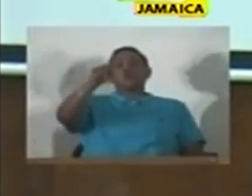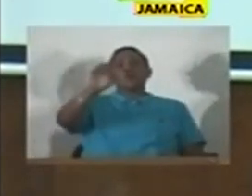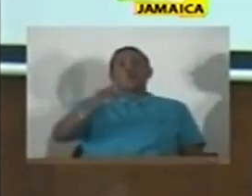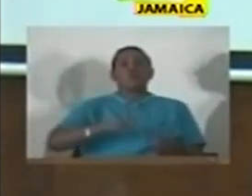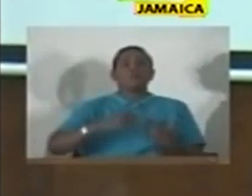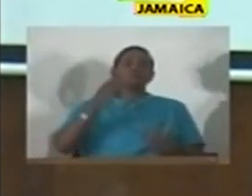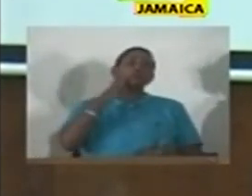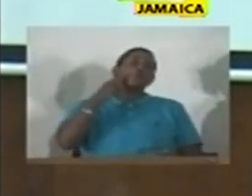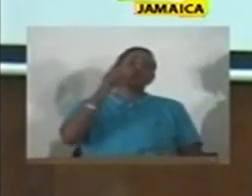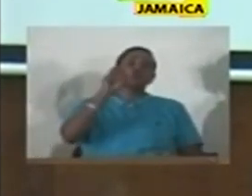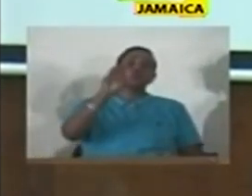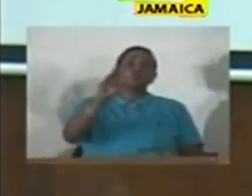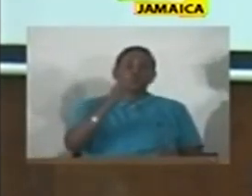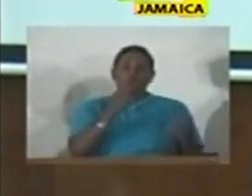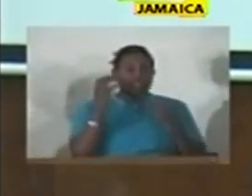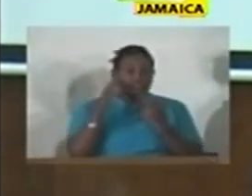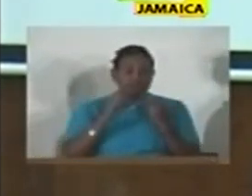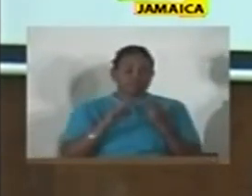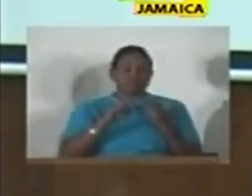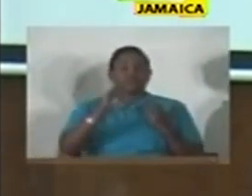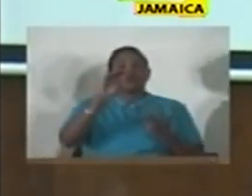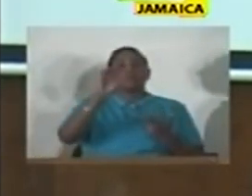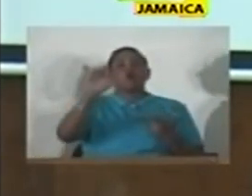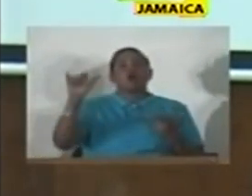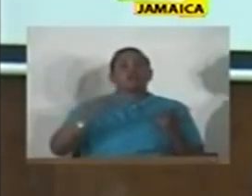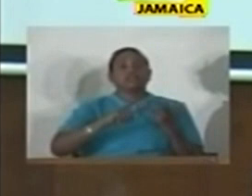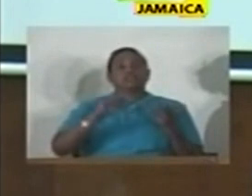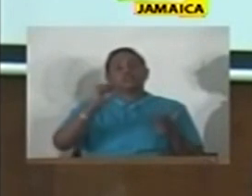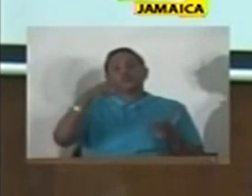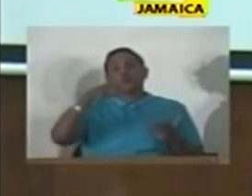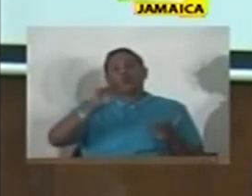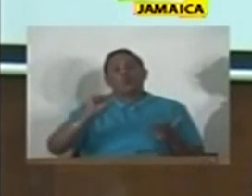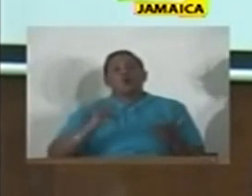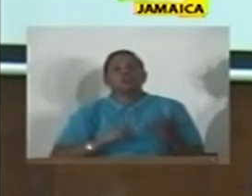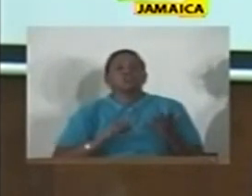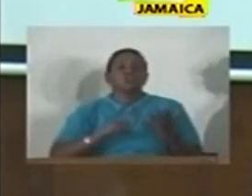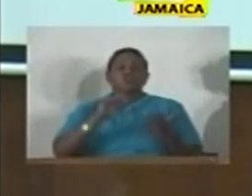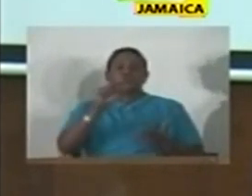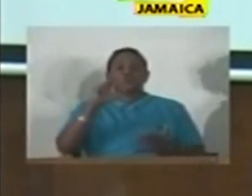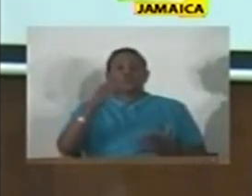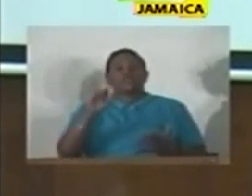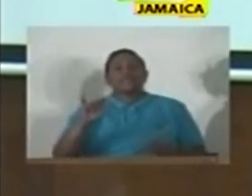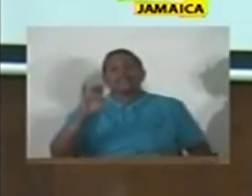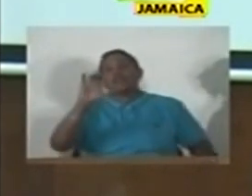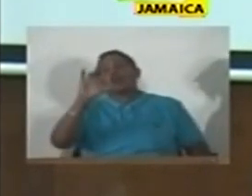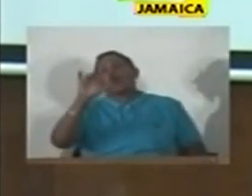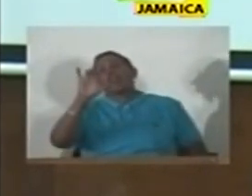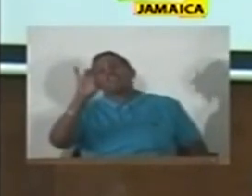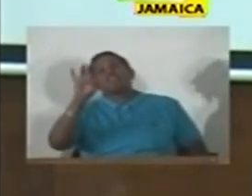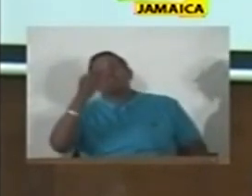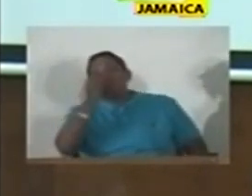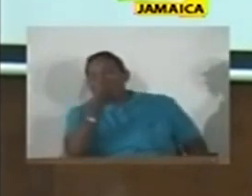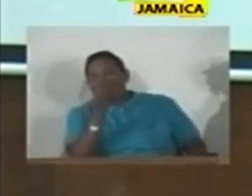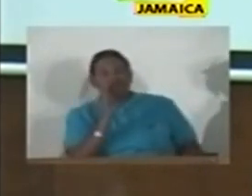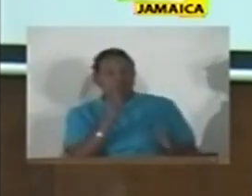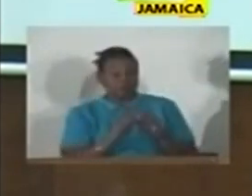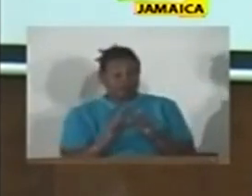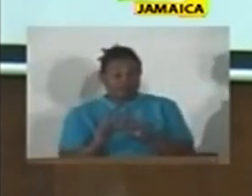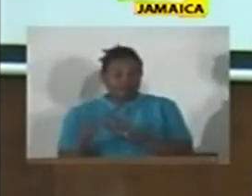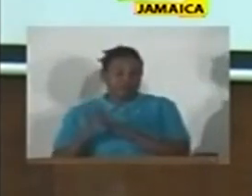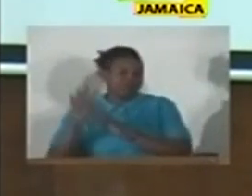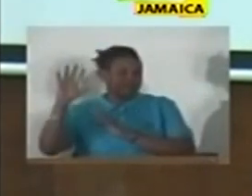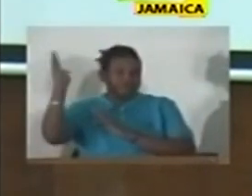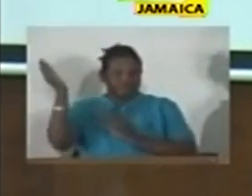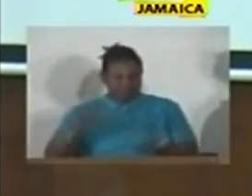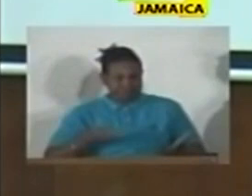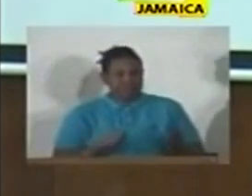honeydew melon, broccoli, squash, zucchini, cauliflower, etc. The farmers